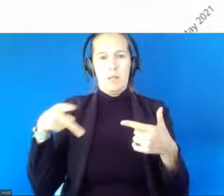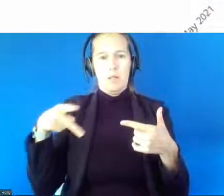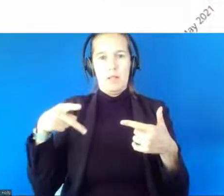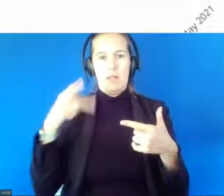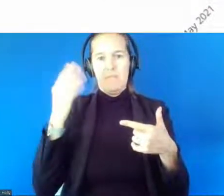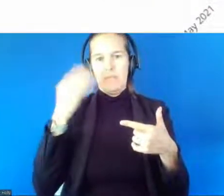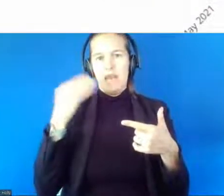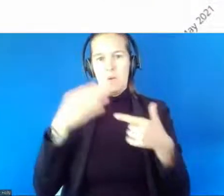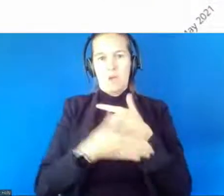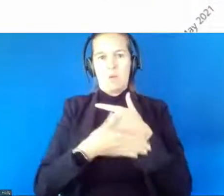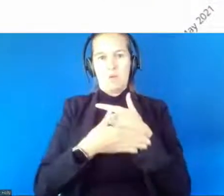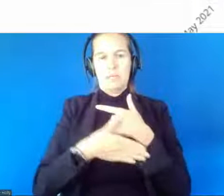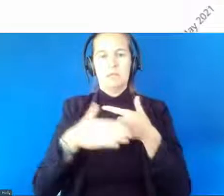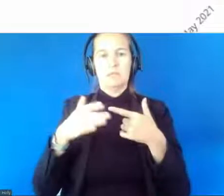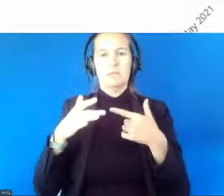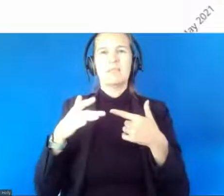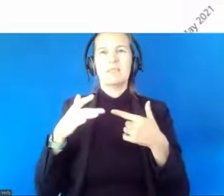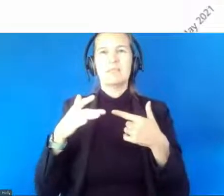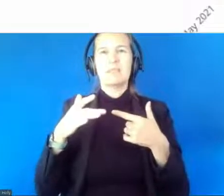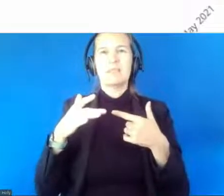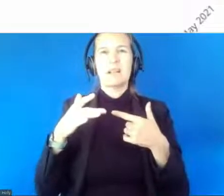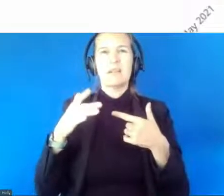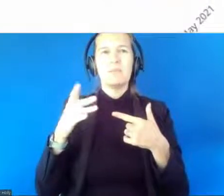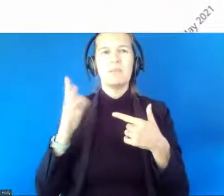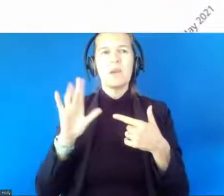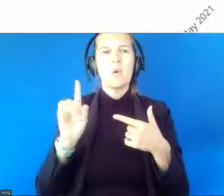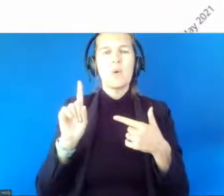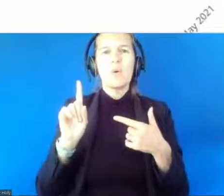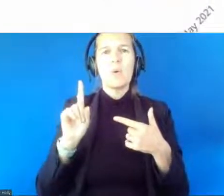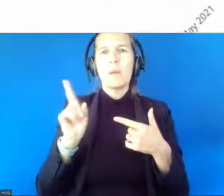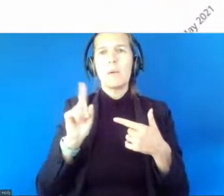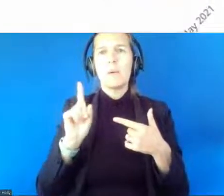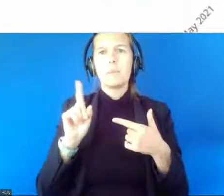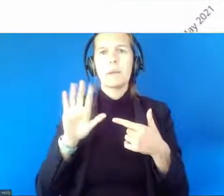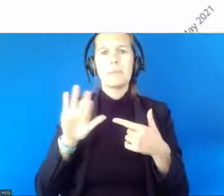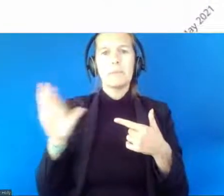line on the, well, it's not quite the top. Let me get my thing out of the way here.